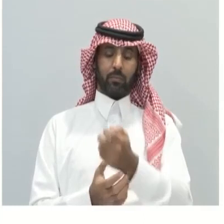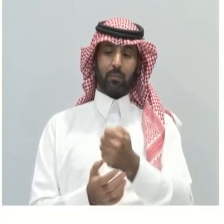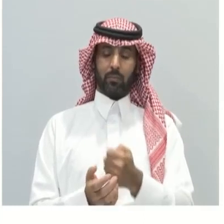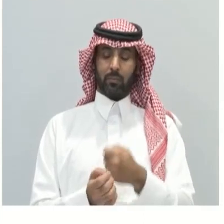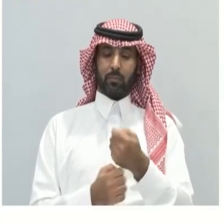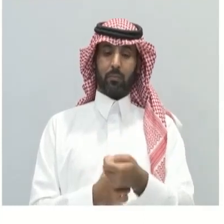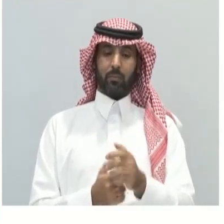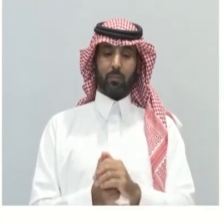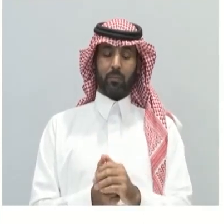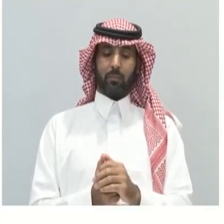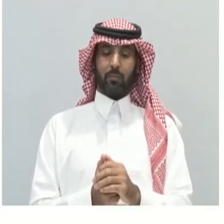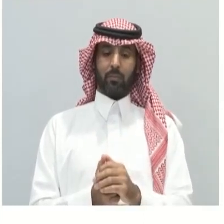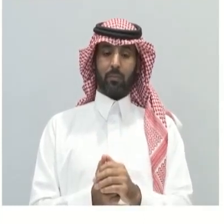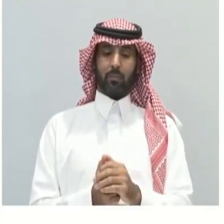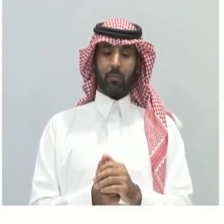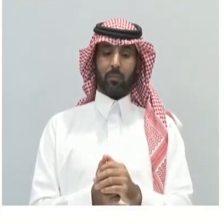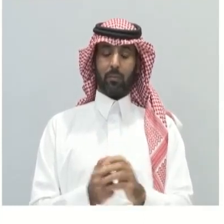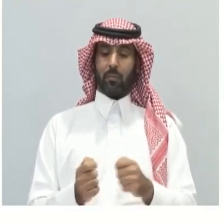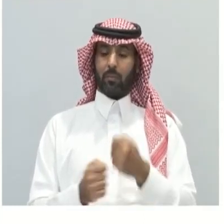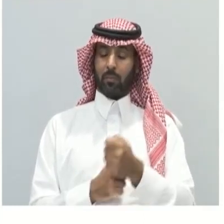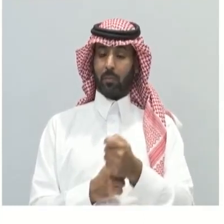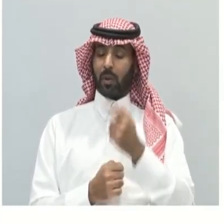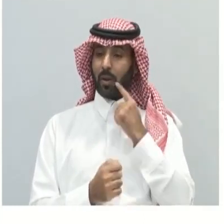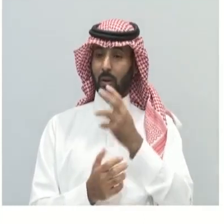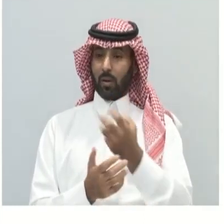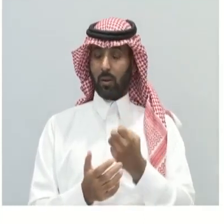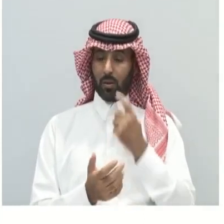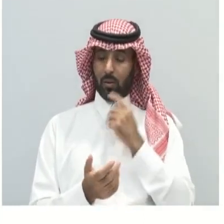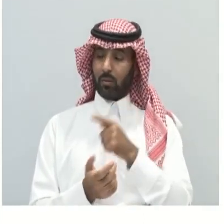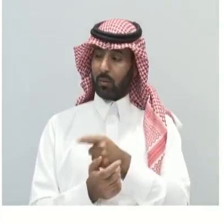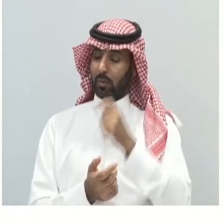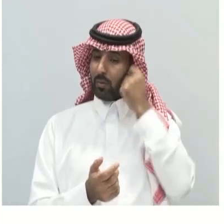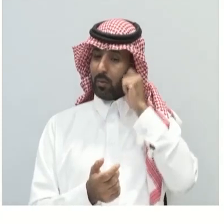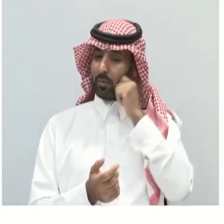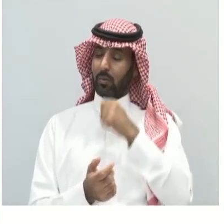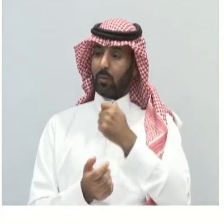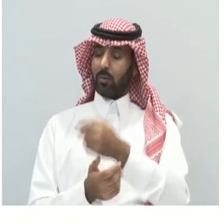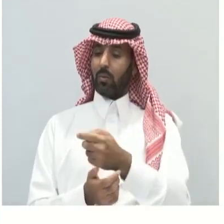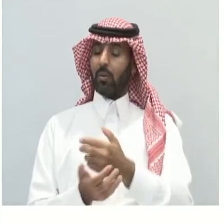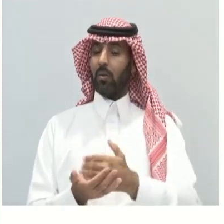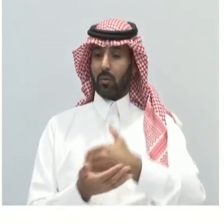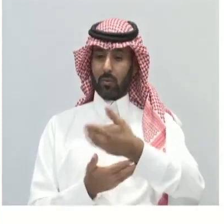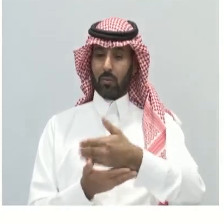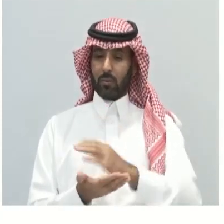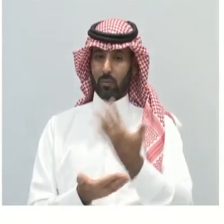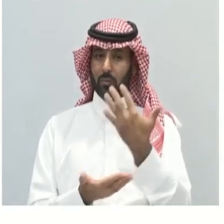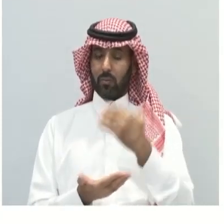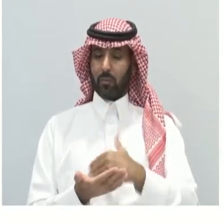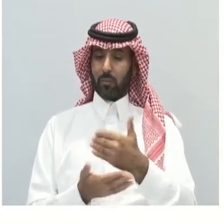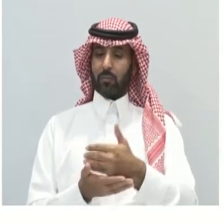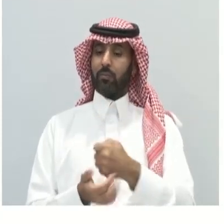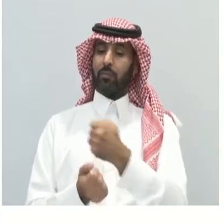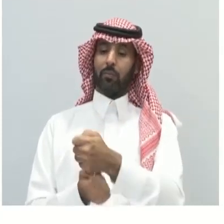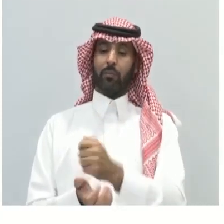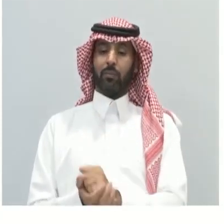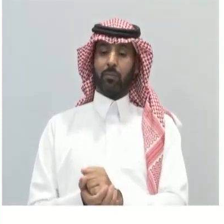one, they bought her a new laptop. They bought her a new laptop. So,